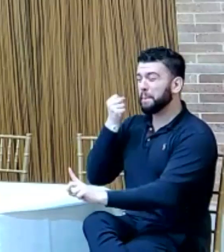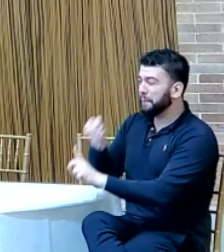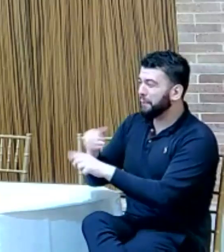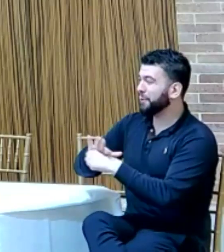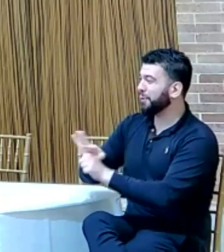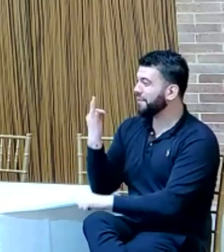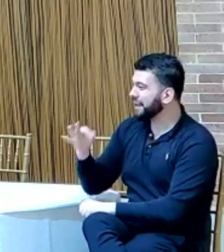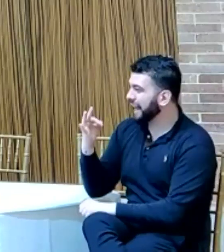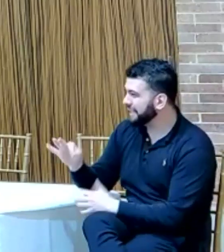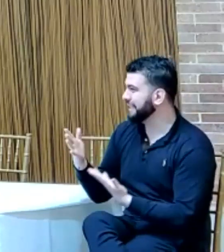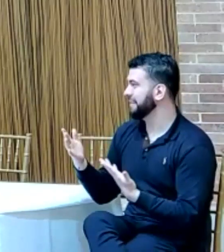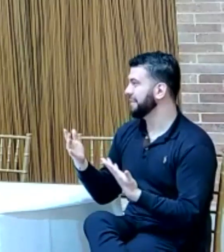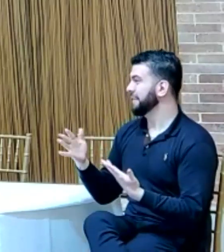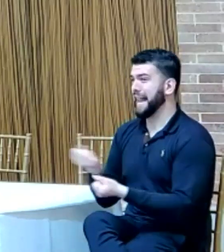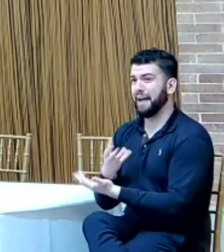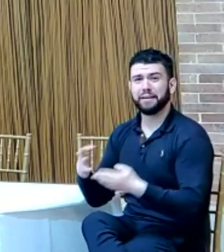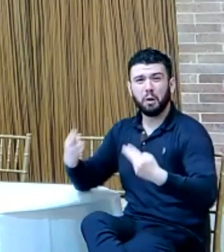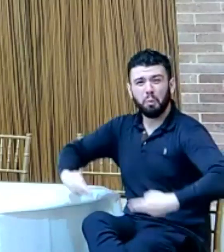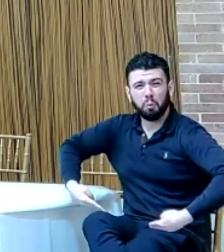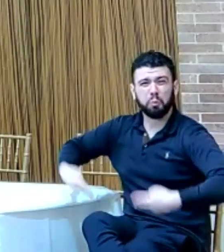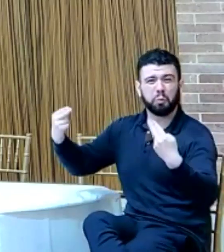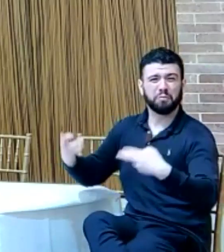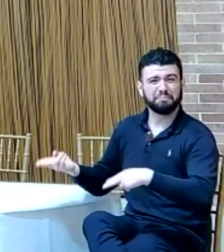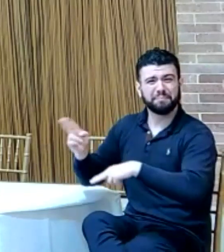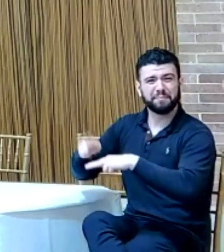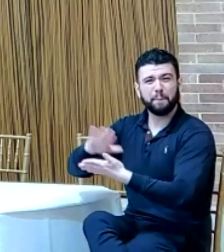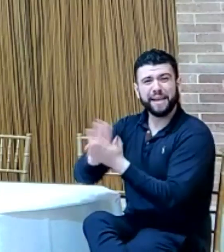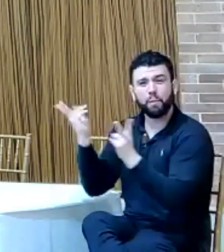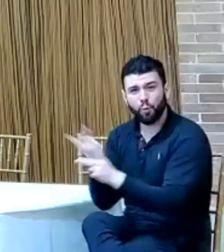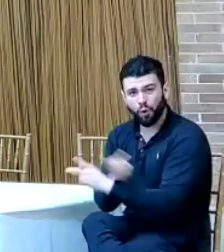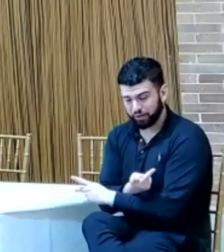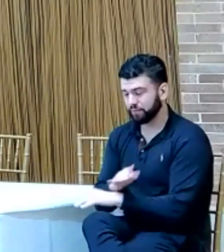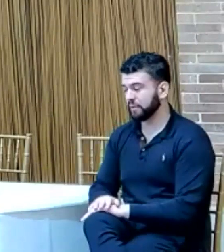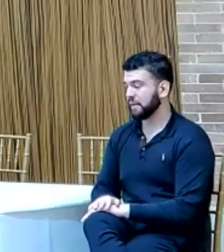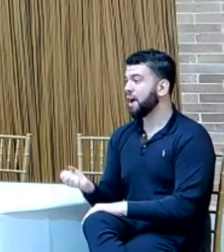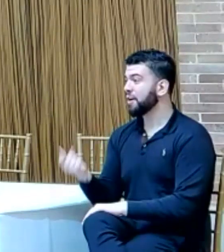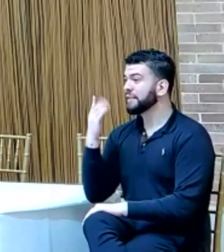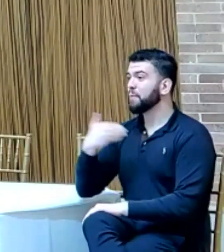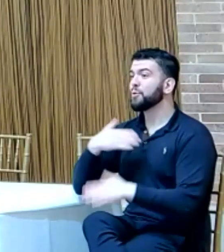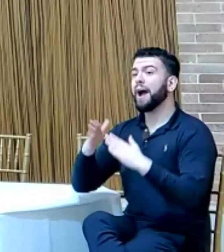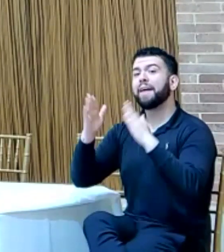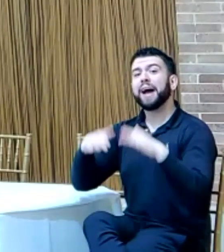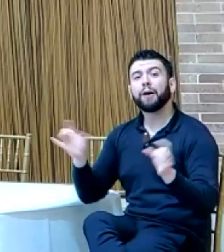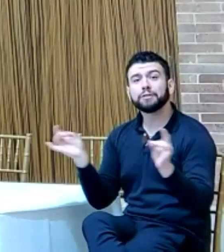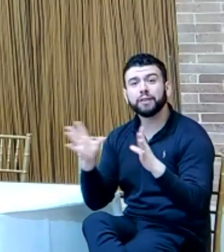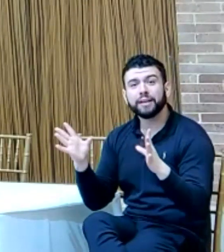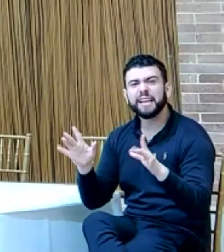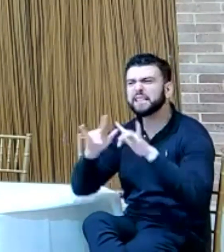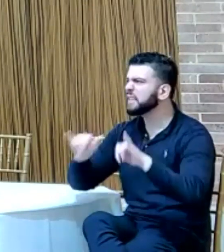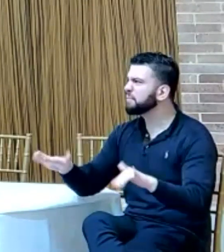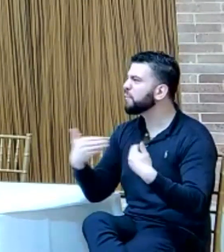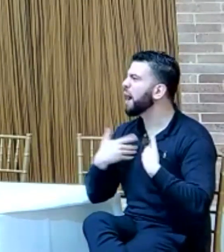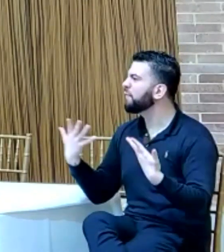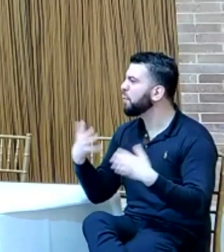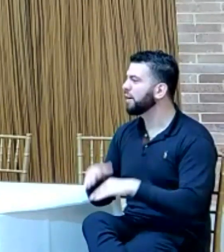things were just ex exacerbated right and so when you have a housing crisis guess what else you have